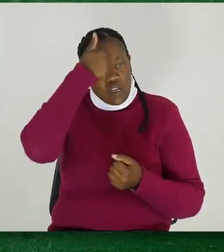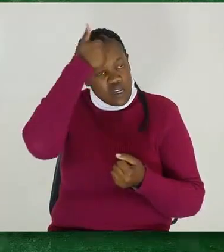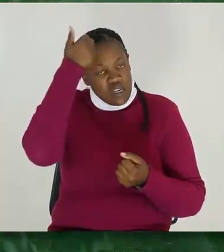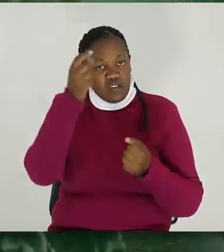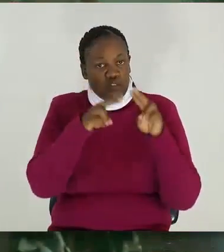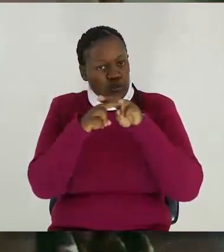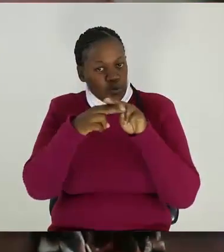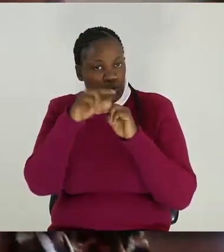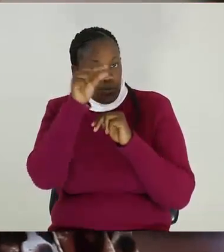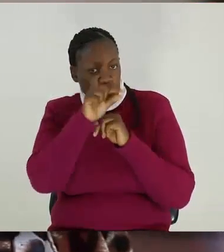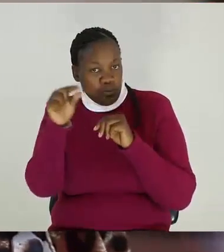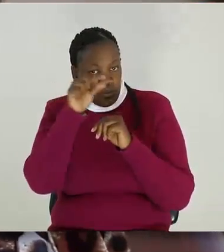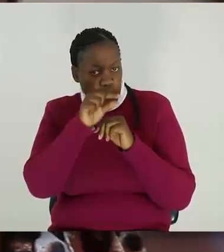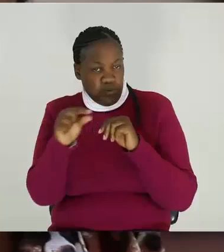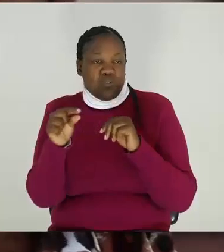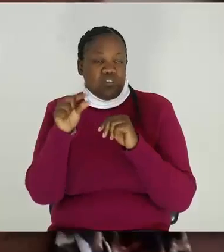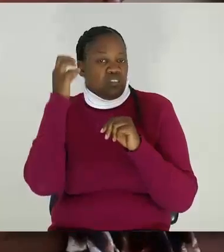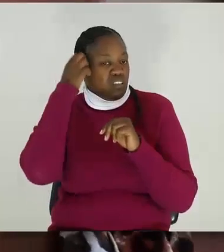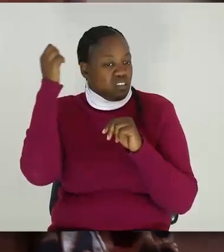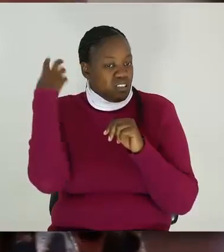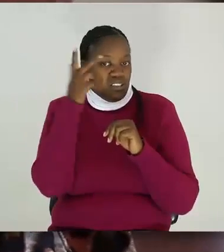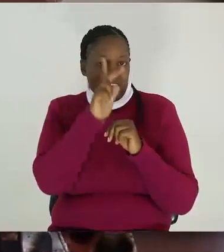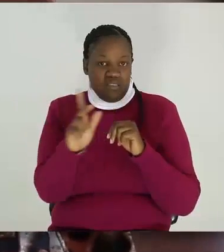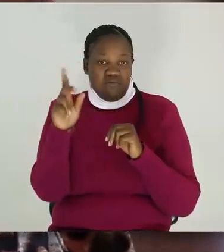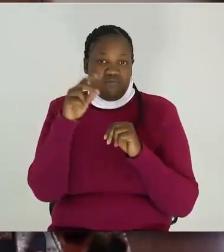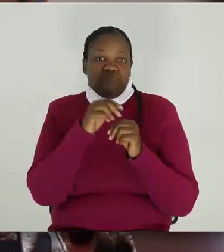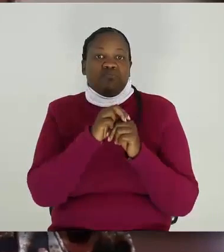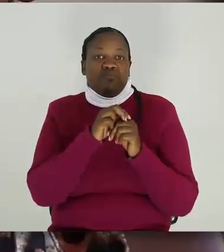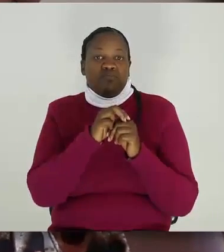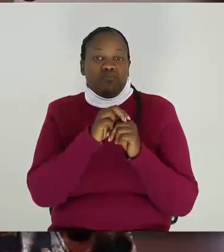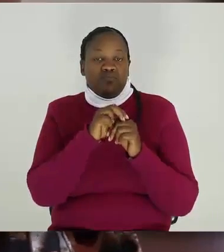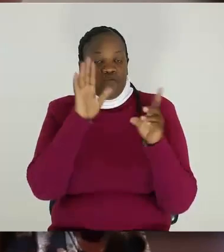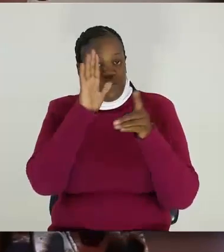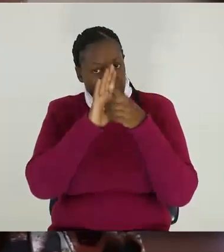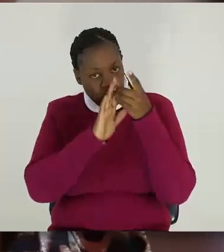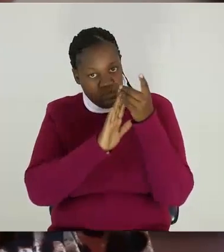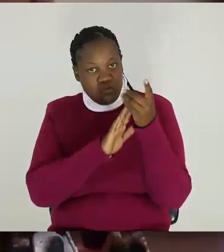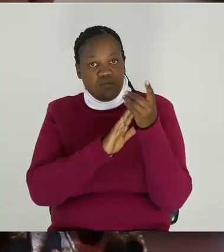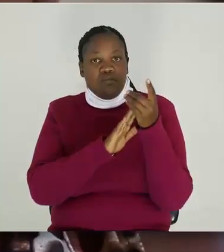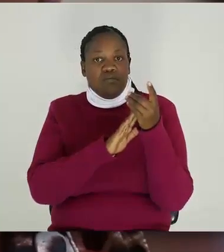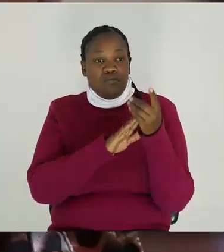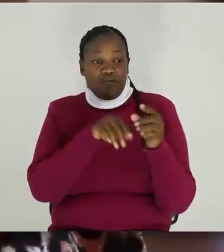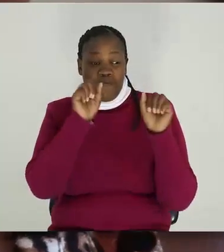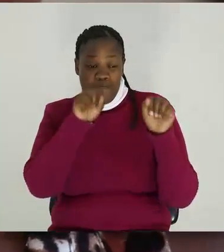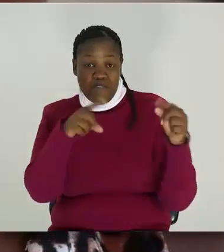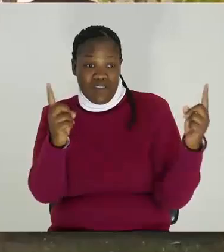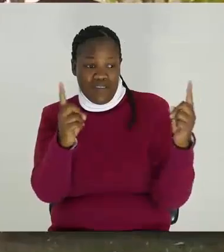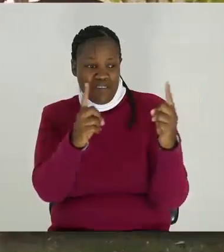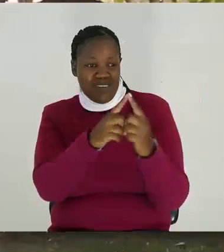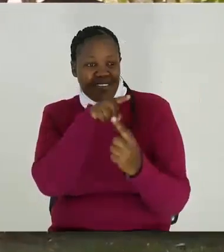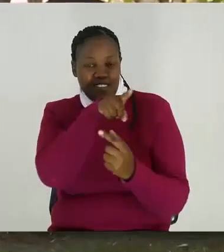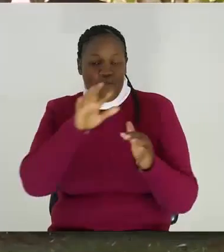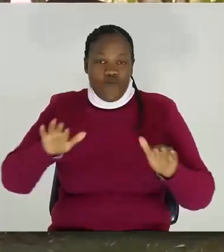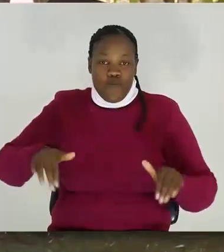perfectly. I'm glad you like it. Well, let me tell you briefly about other types of poems apart from the ballad.